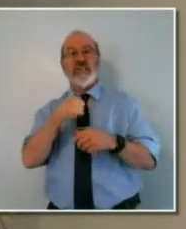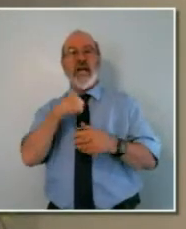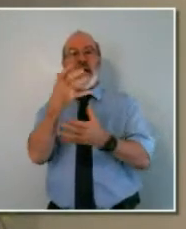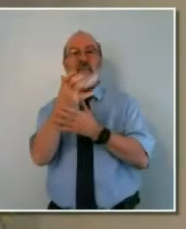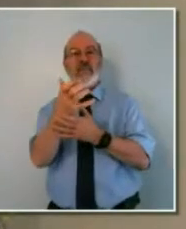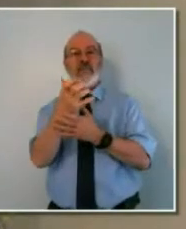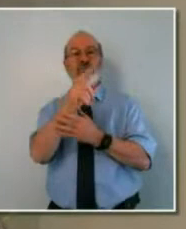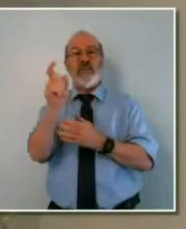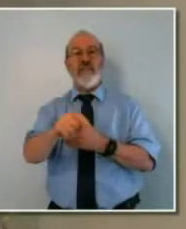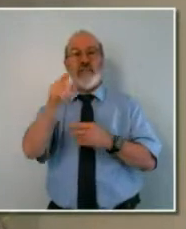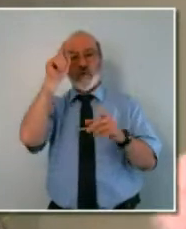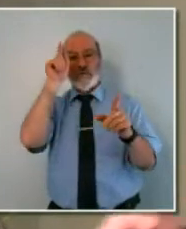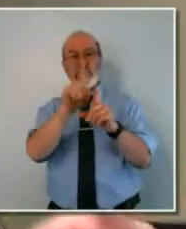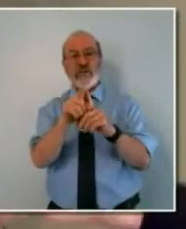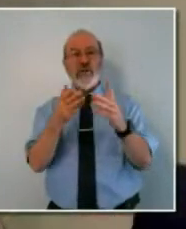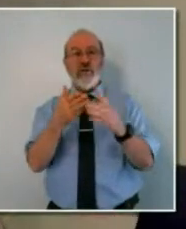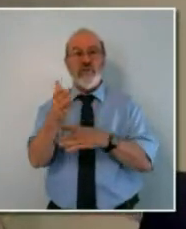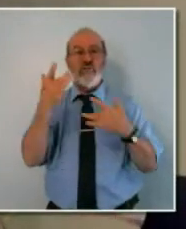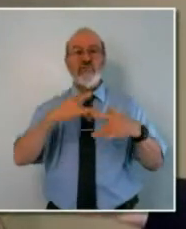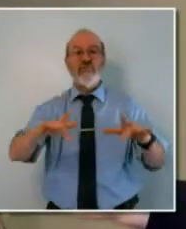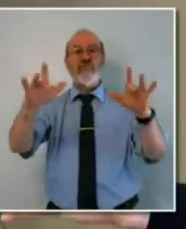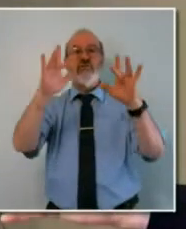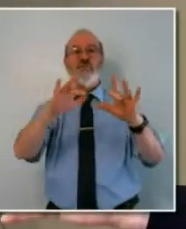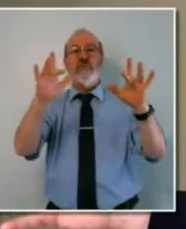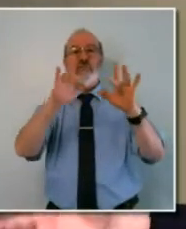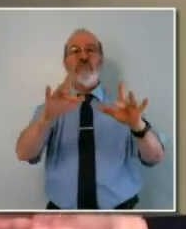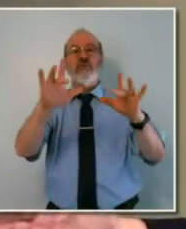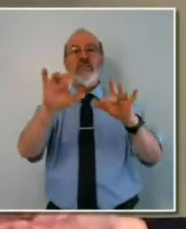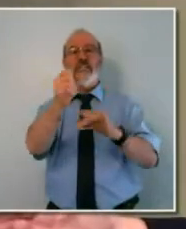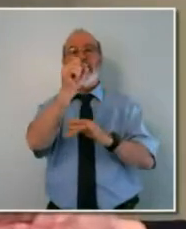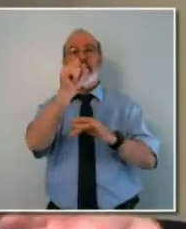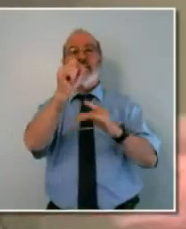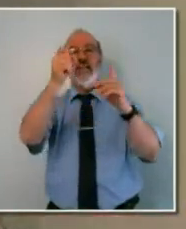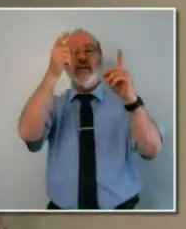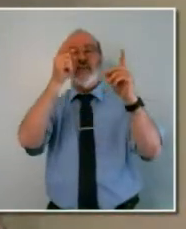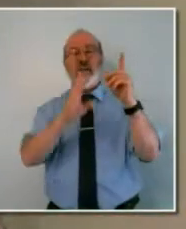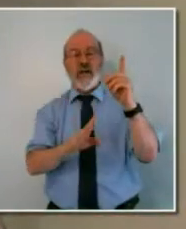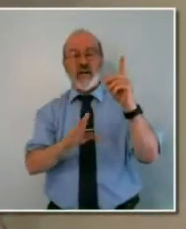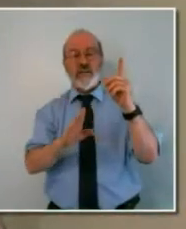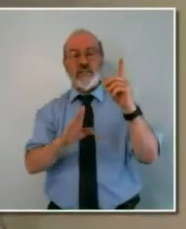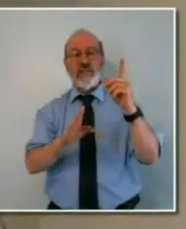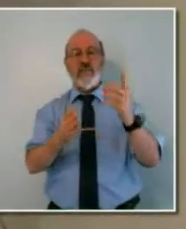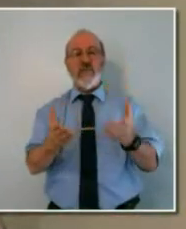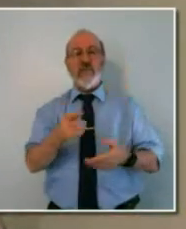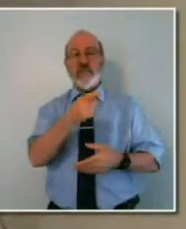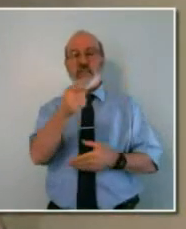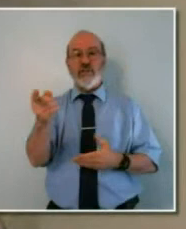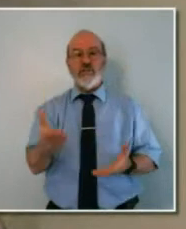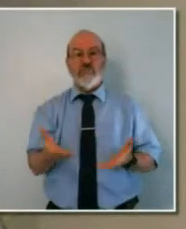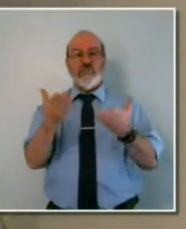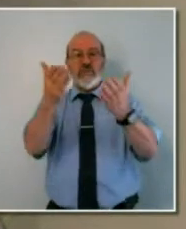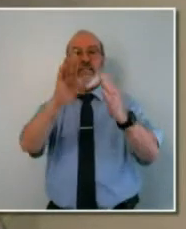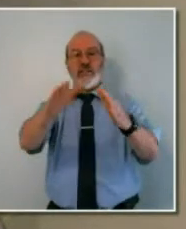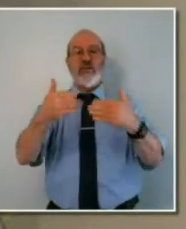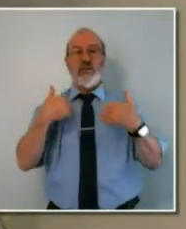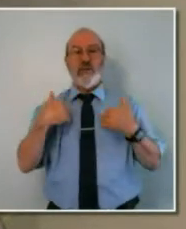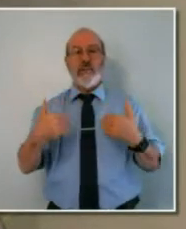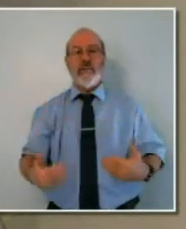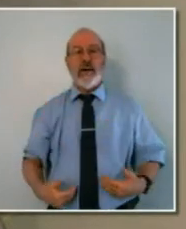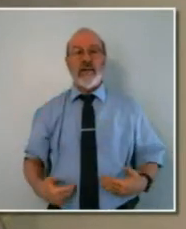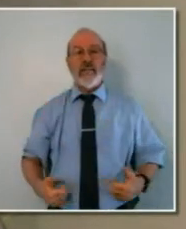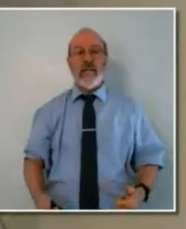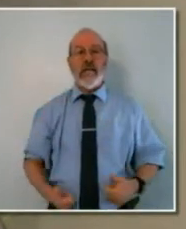brethren, by the mercies of God, that you present your bodies